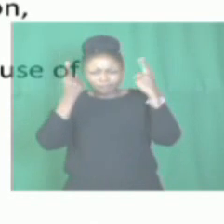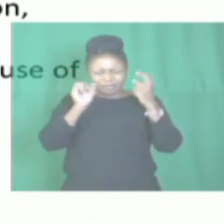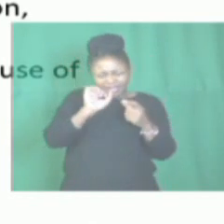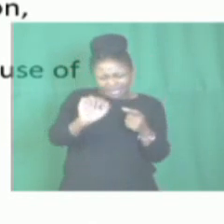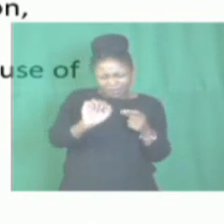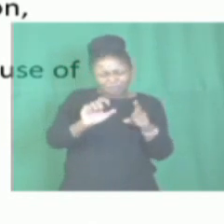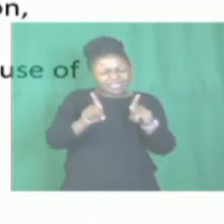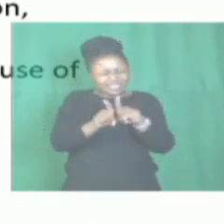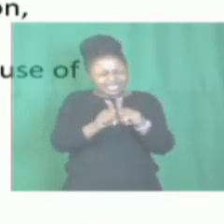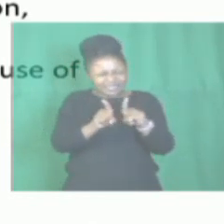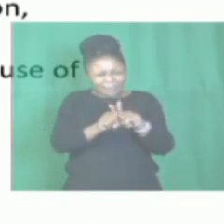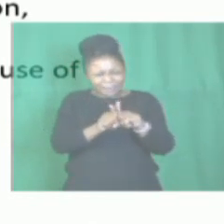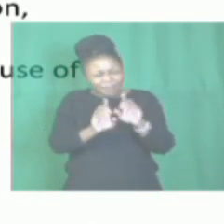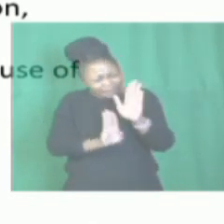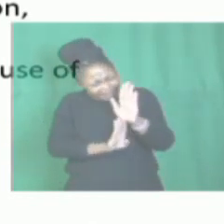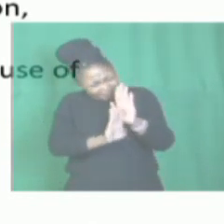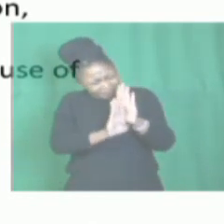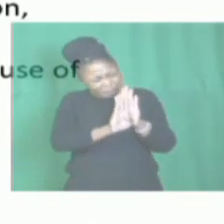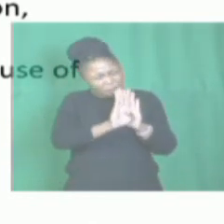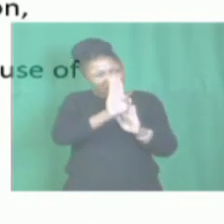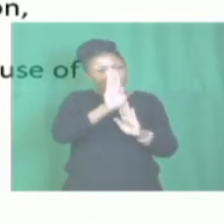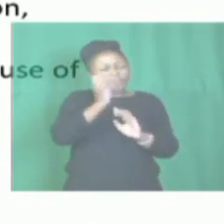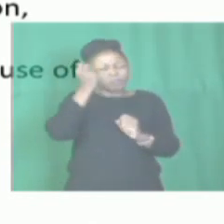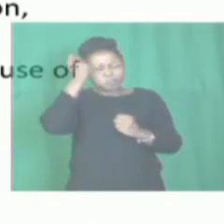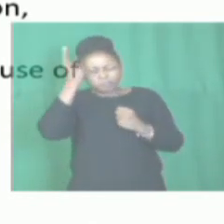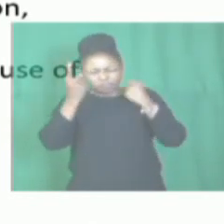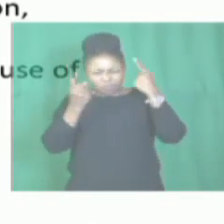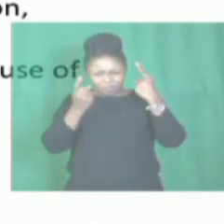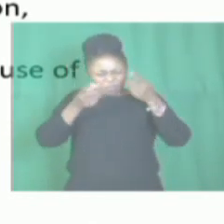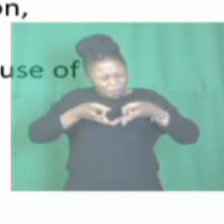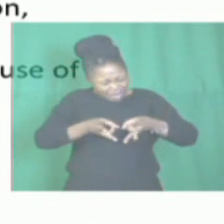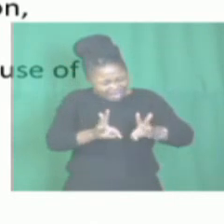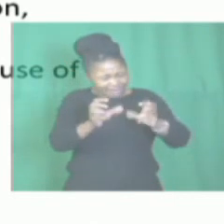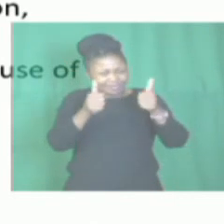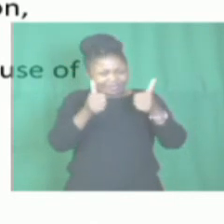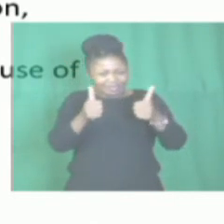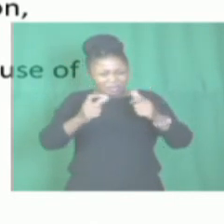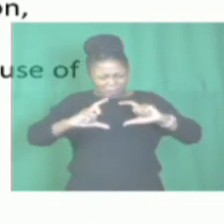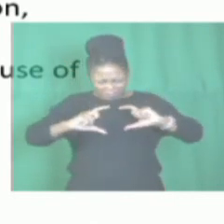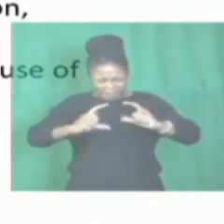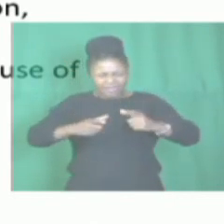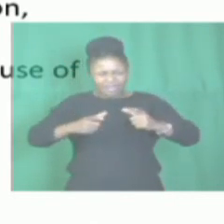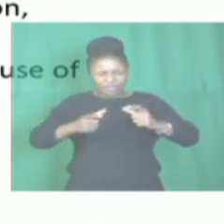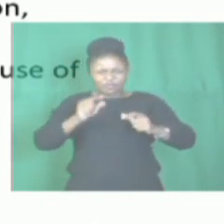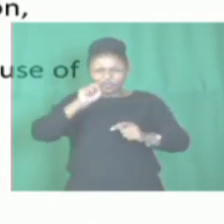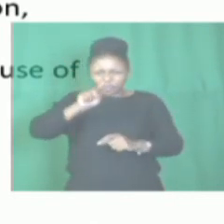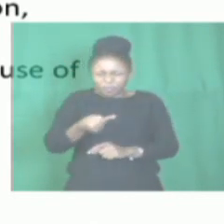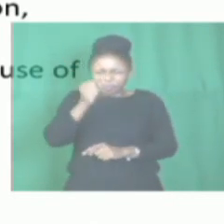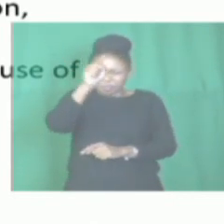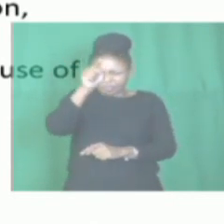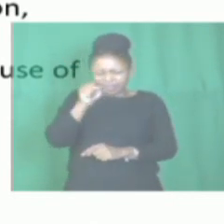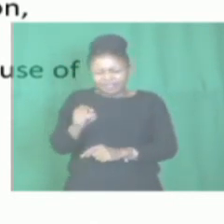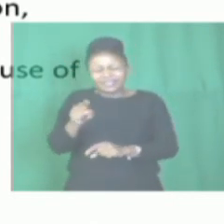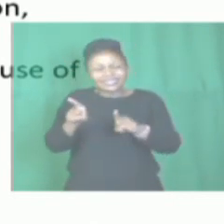in a logical manner. This is where issues of paragraphing, punctuation, and grammar come to play.